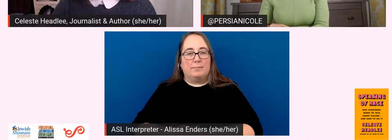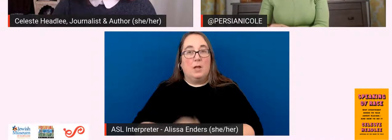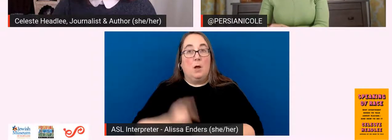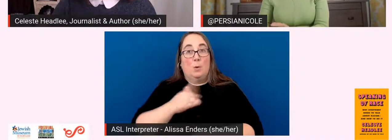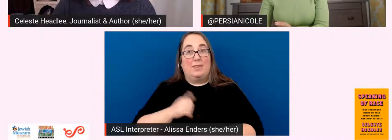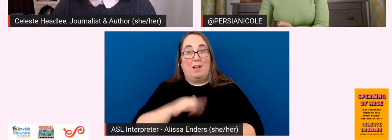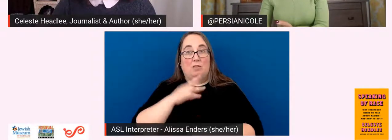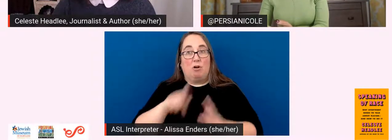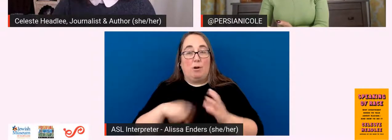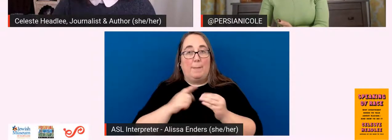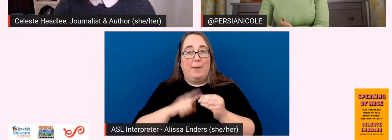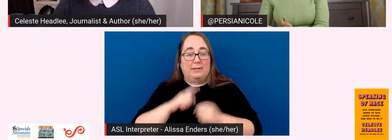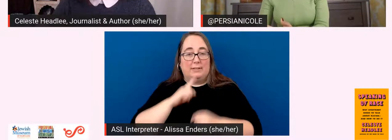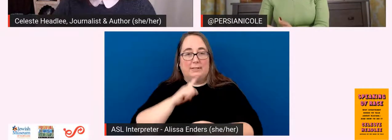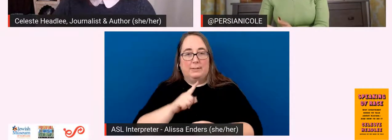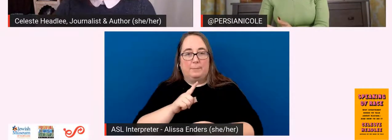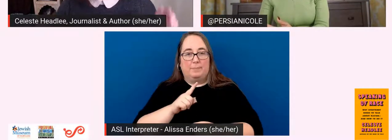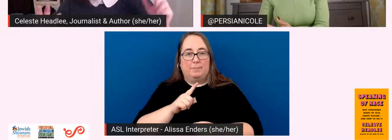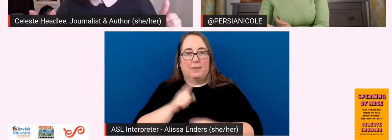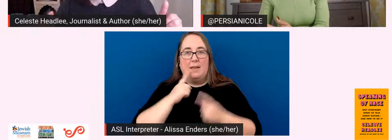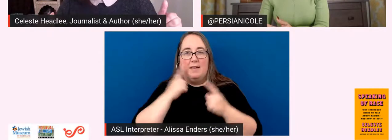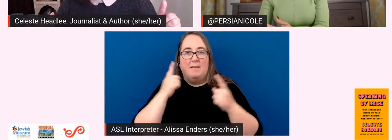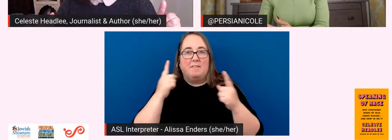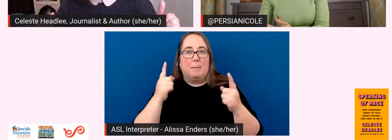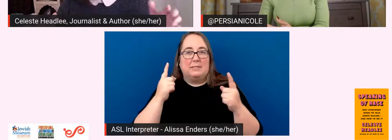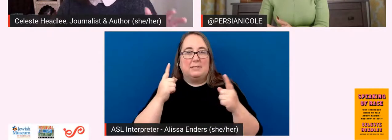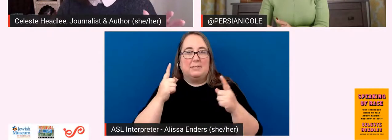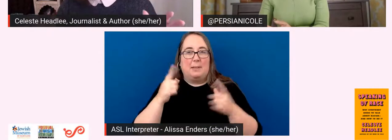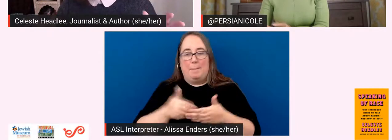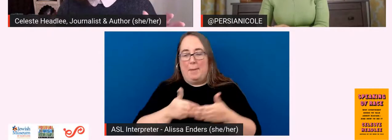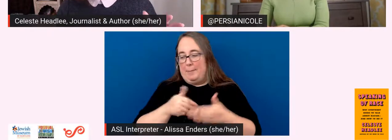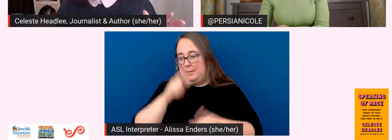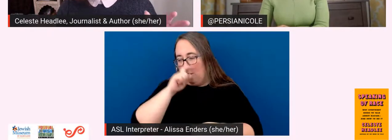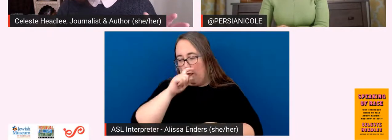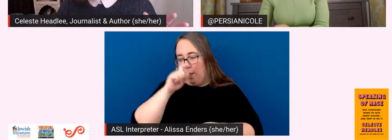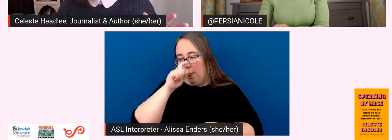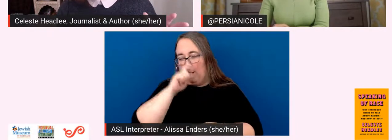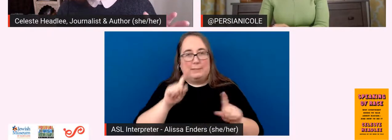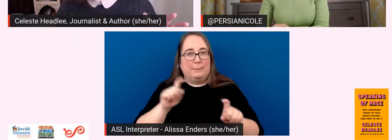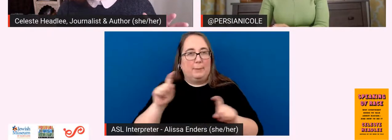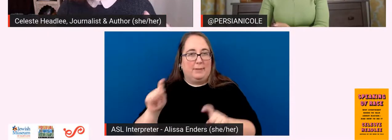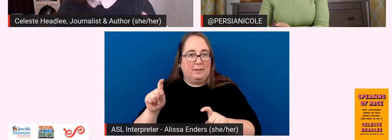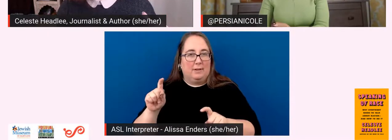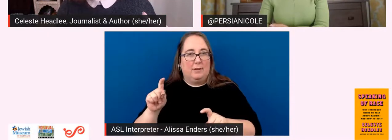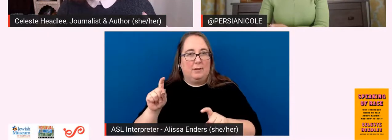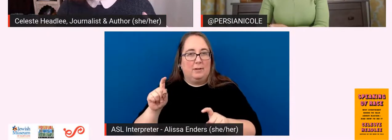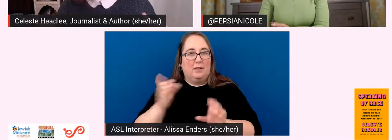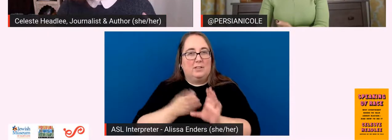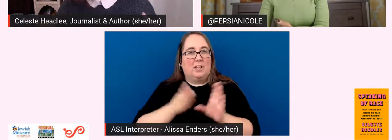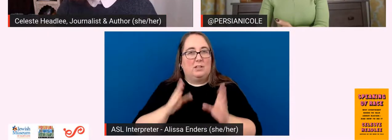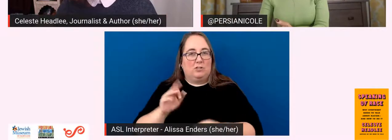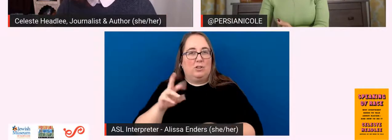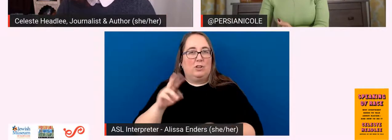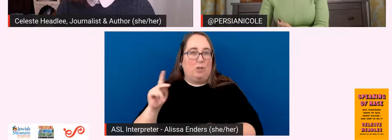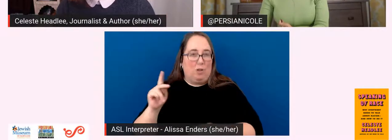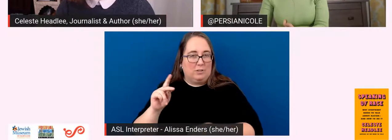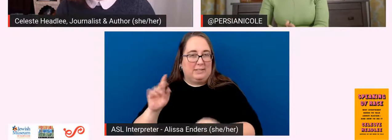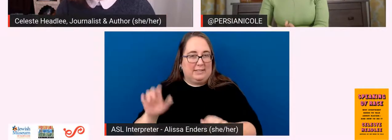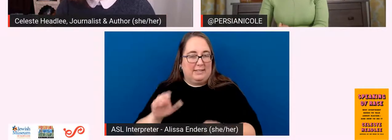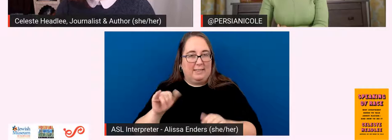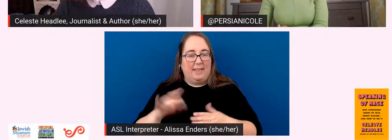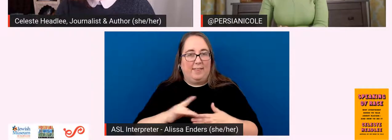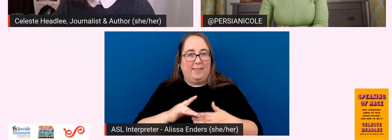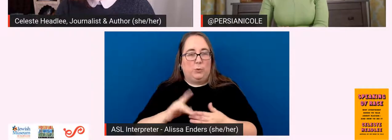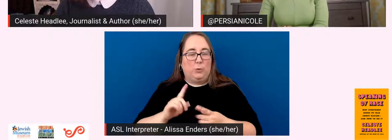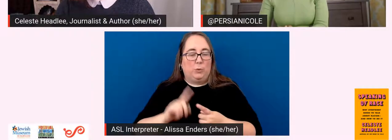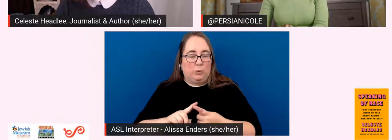particular context is the famous baby doll experiment that the psychologist the Clarks carried out, that led to